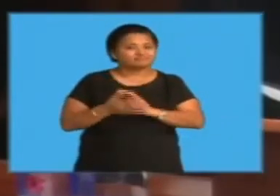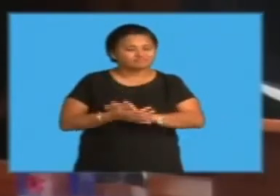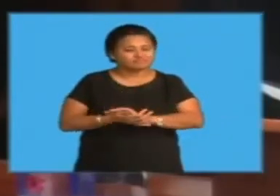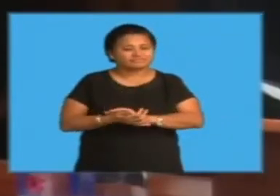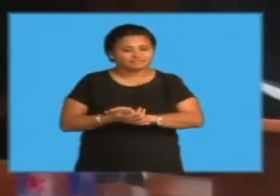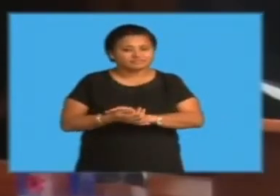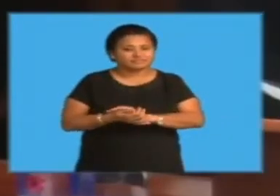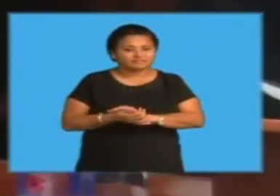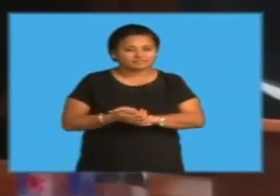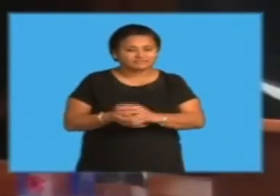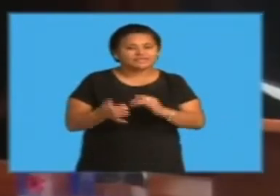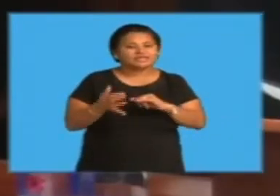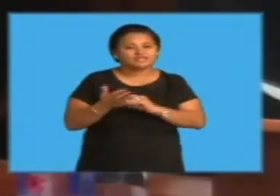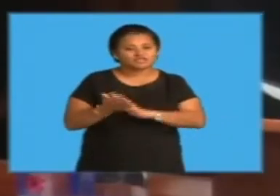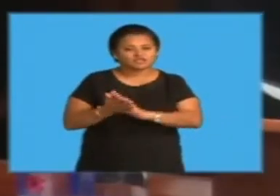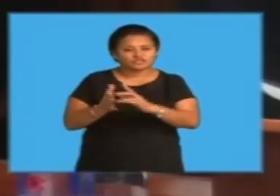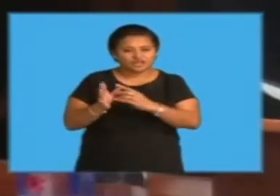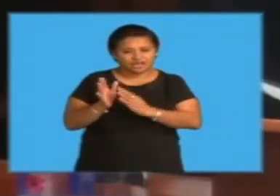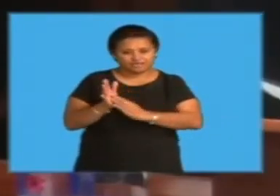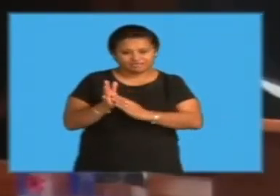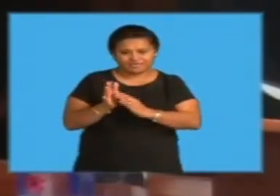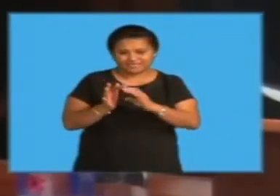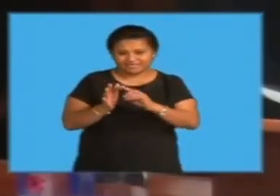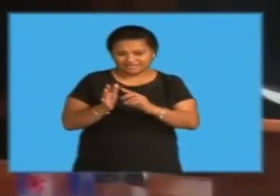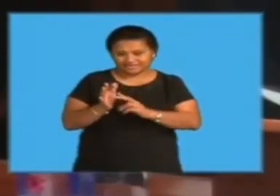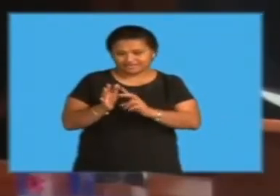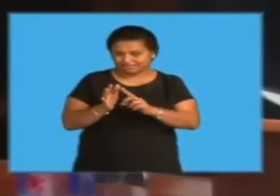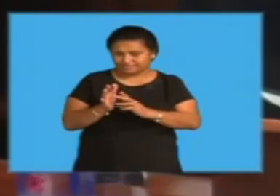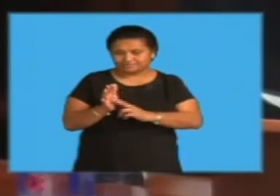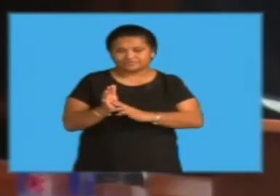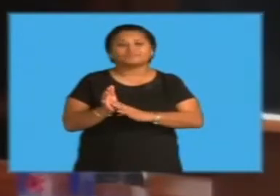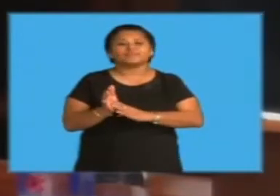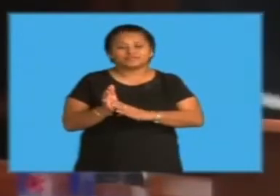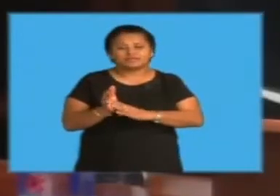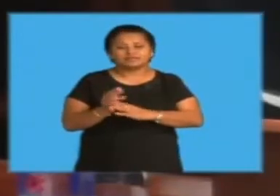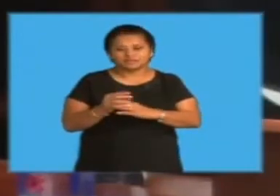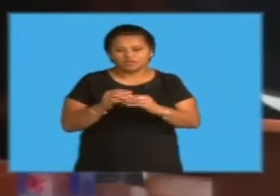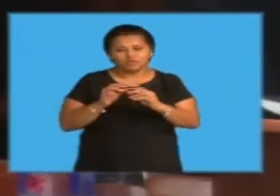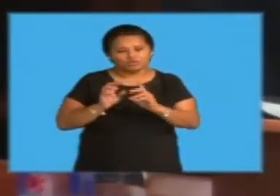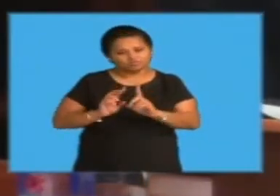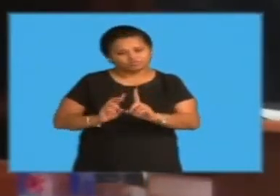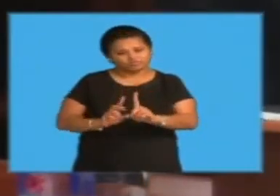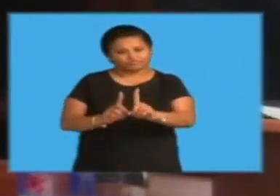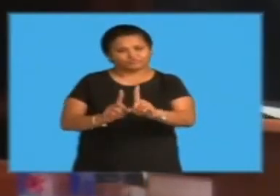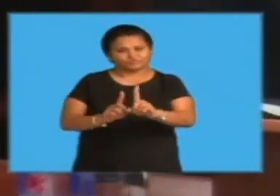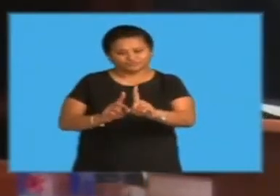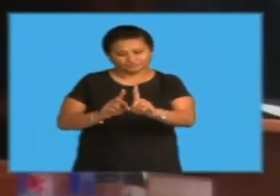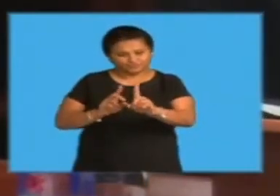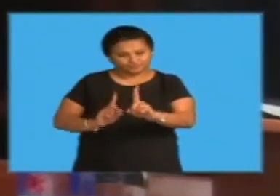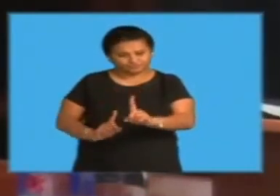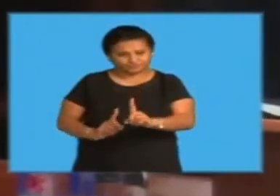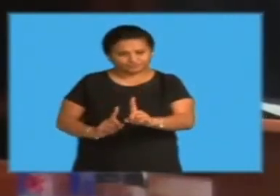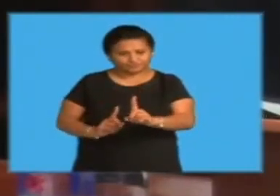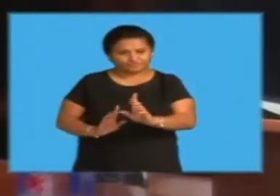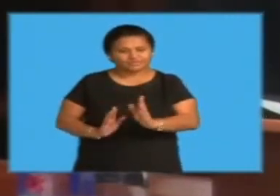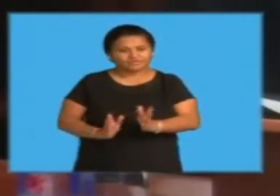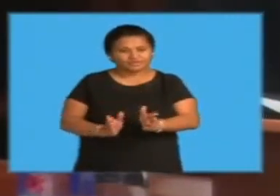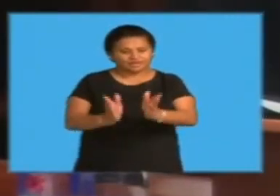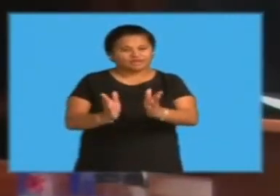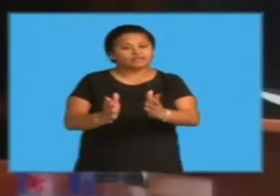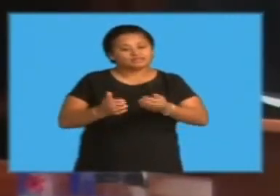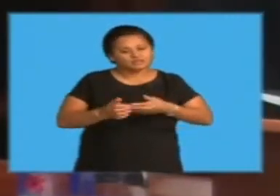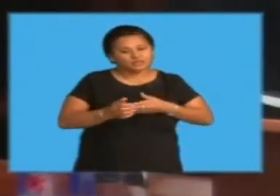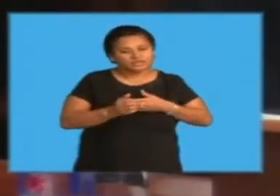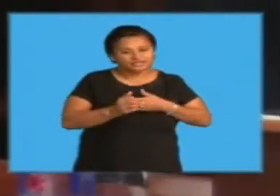demanding roles require an in-depth knowledge of the technical, political, and economic issues in combating climate change. It will be Fiji's job to